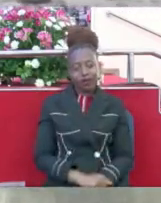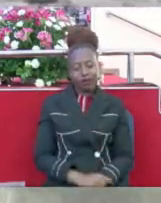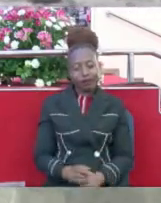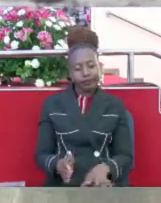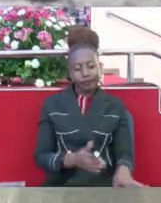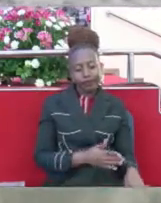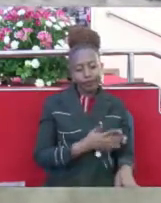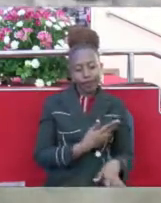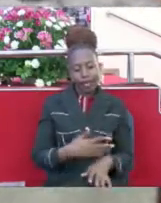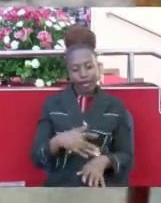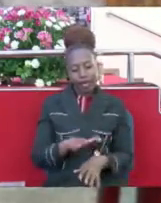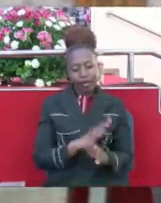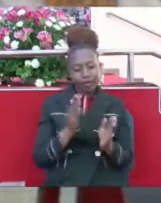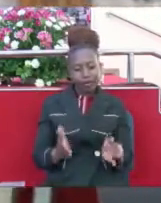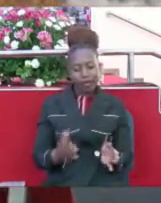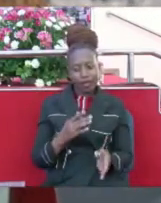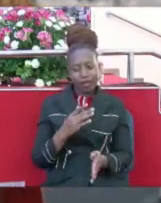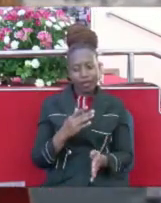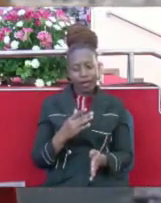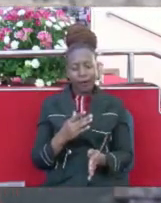knows my